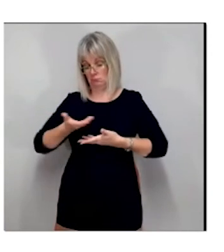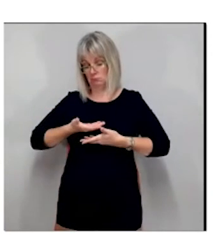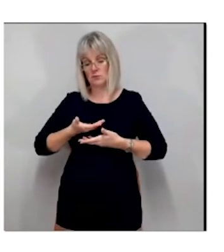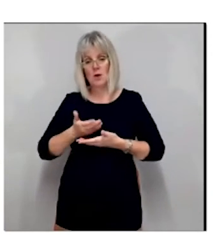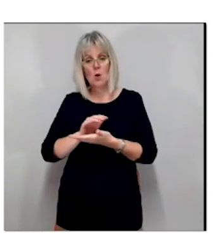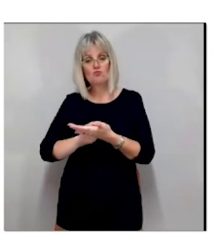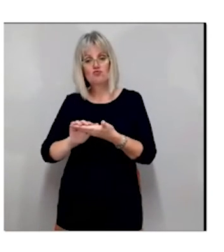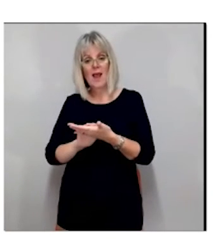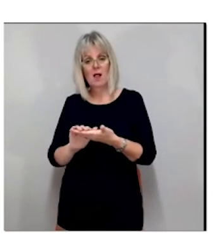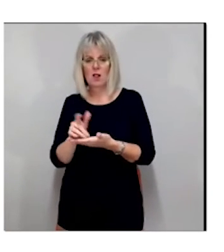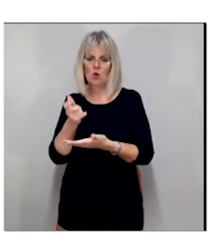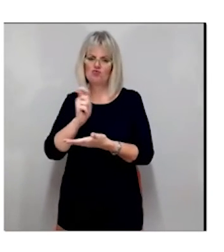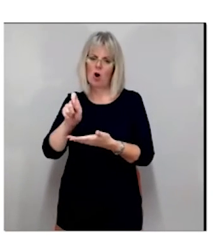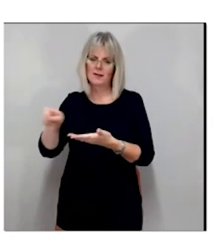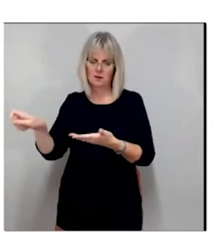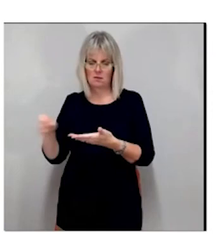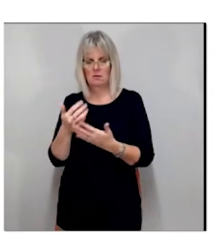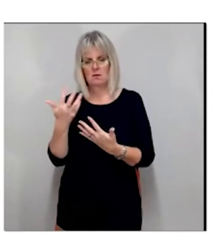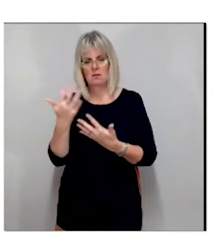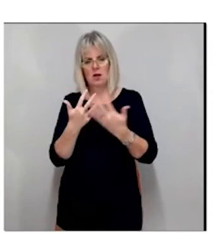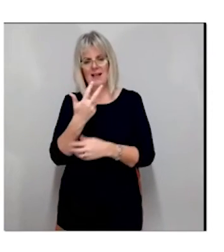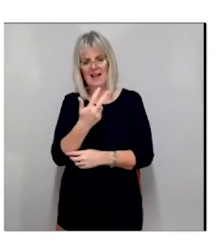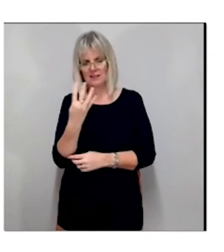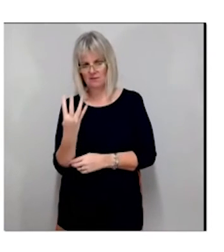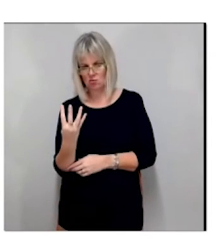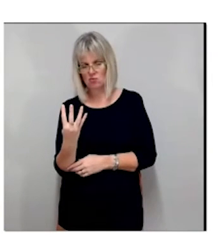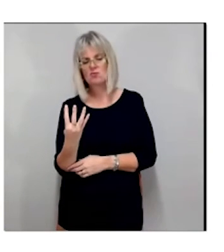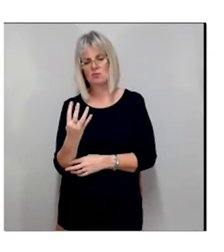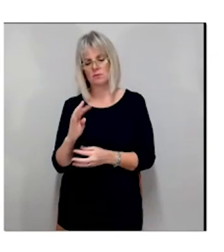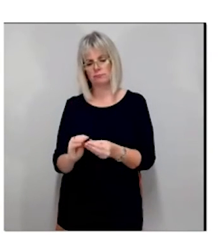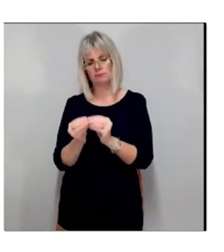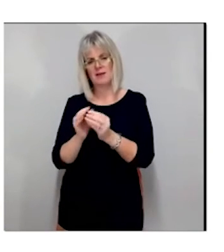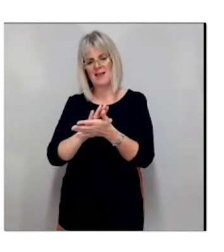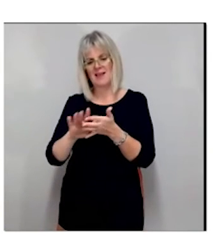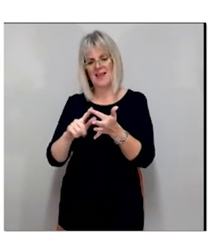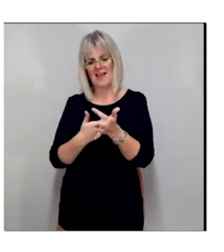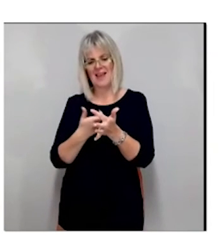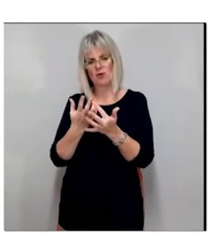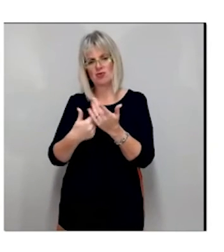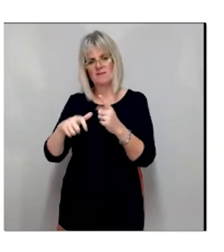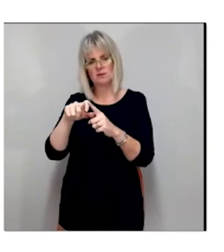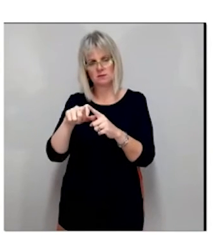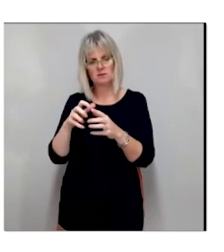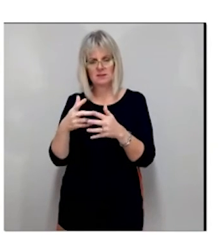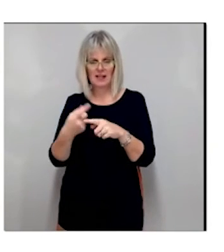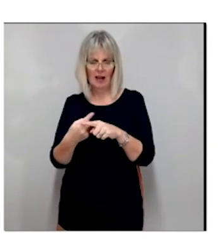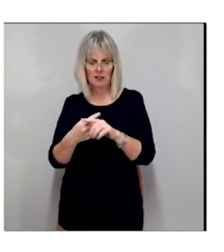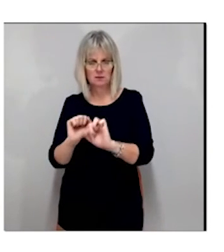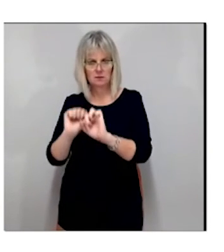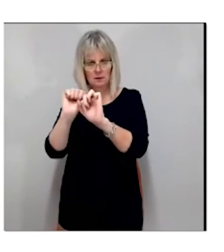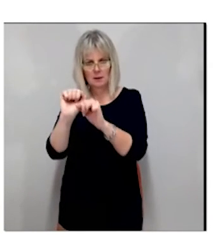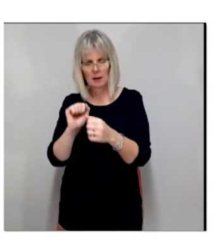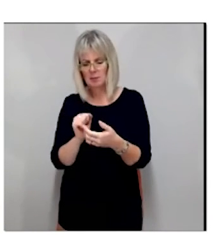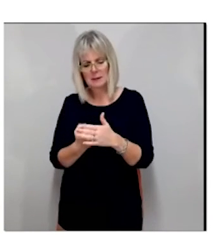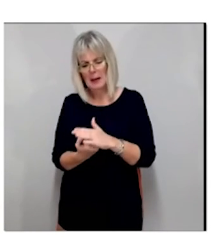and distributed by Pathway Communications of Hereford, United Kingdom. This was very limited, as it only had